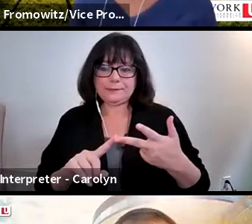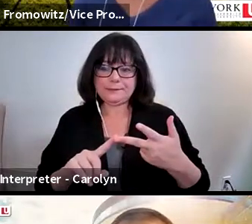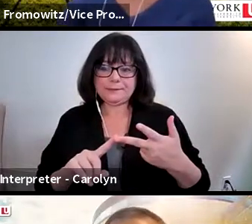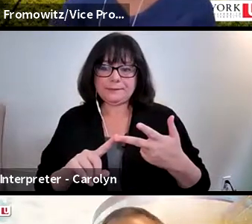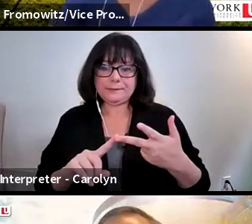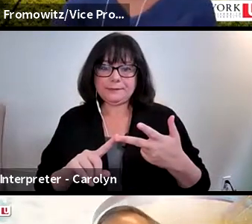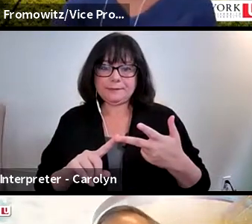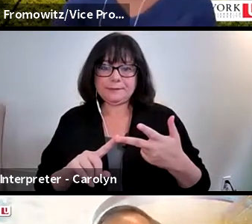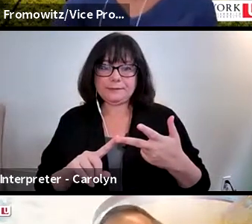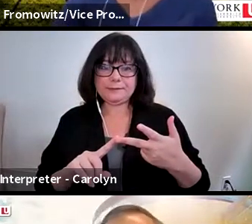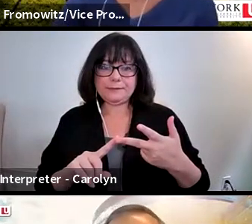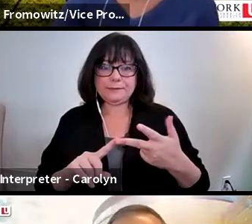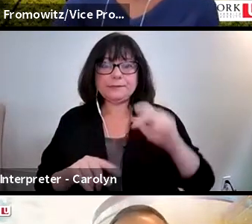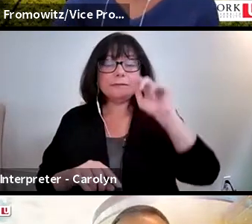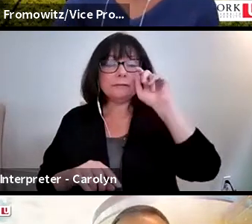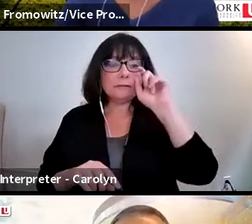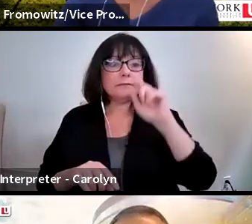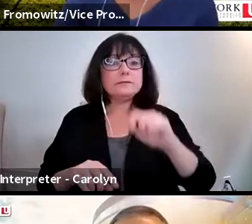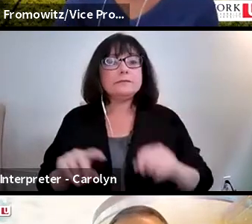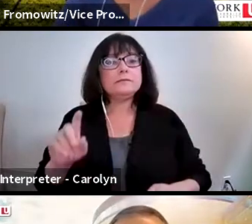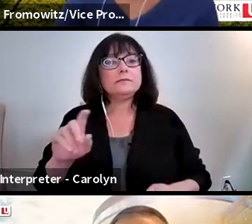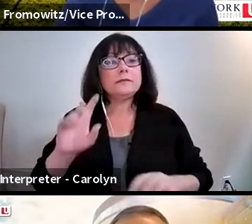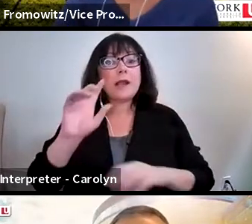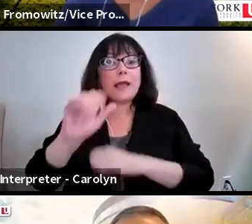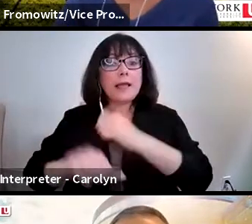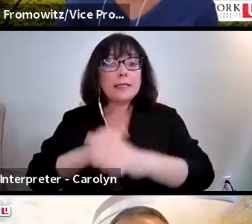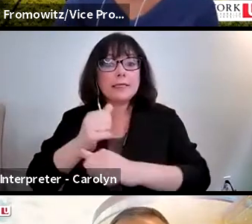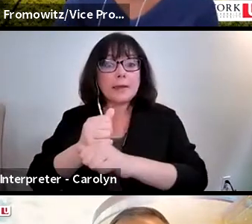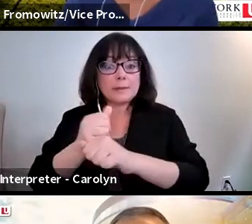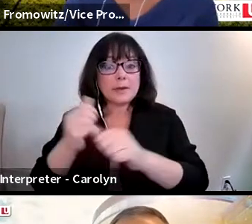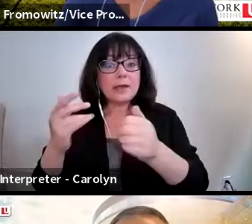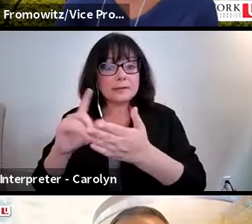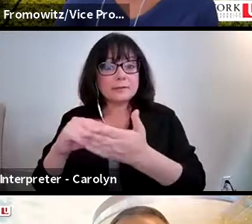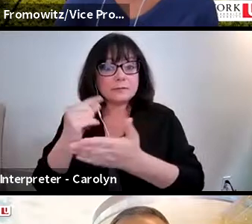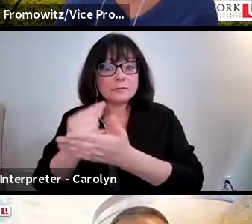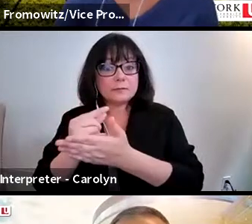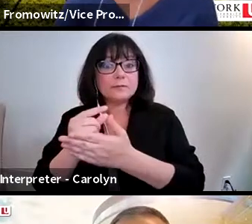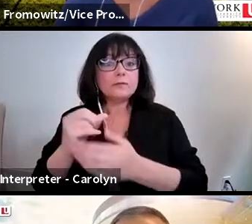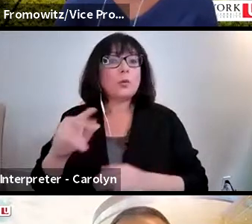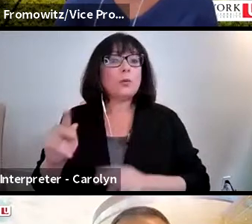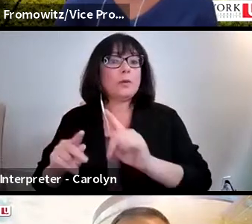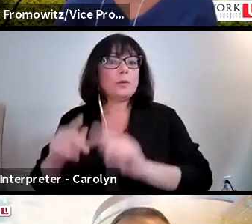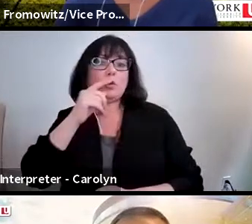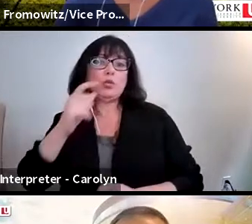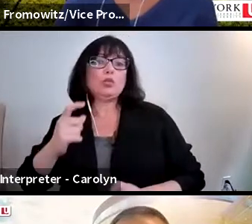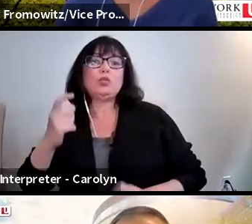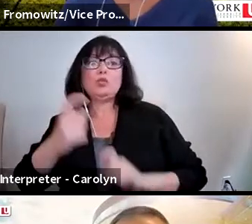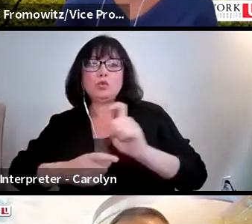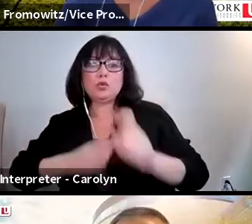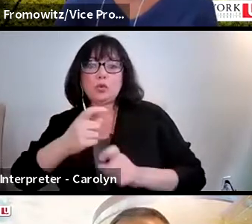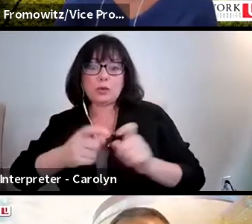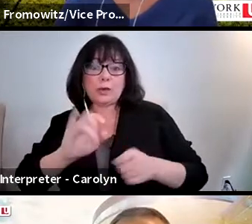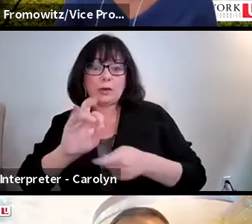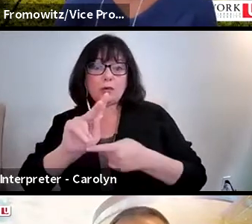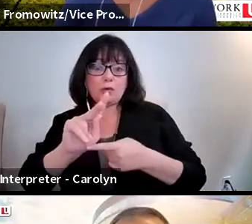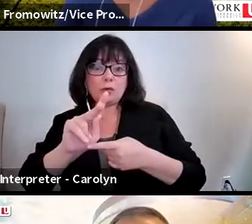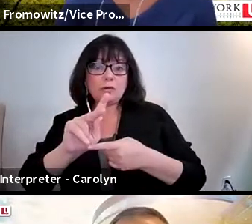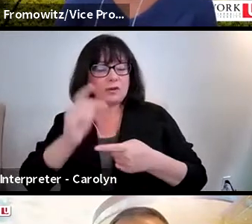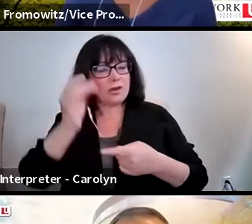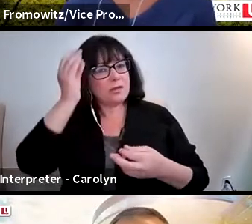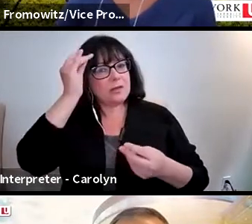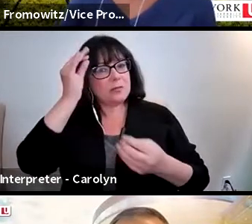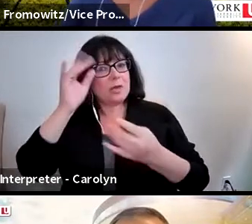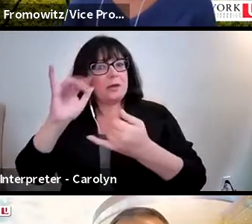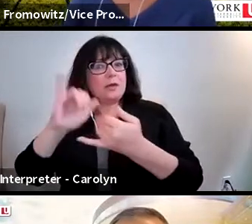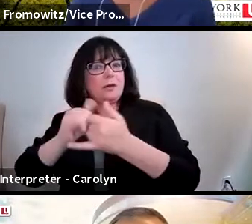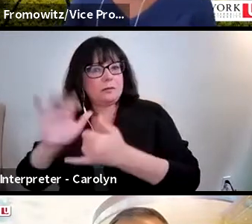external alumni or donors have been invited to think of ways in which they can support students during this very challenging financial